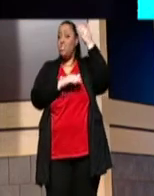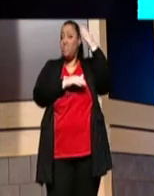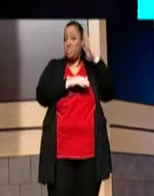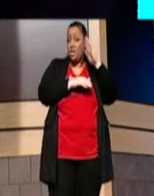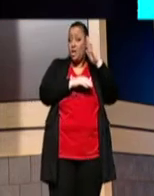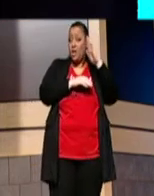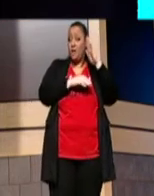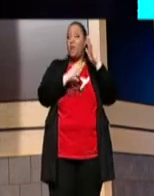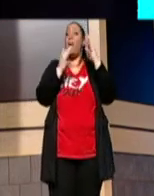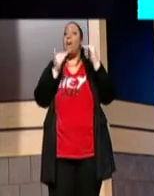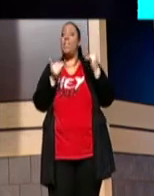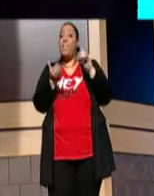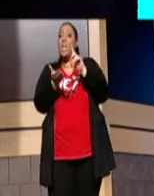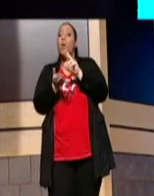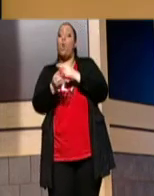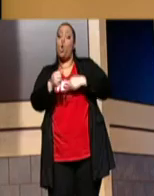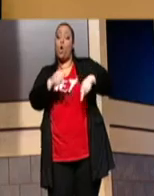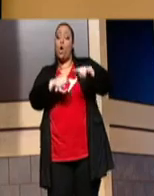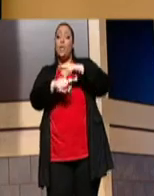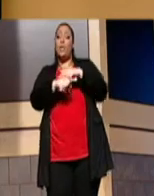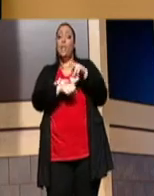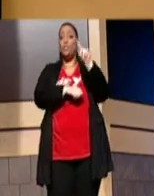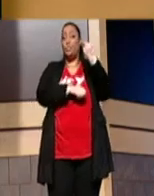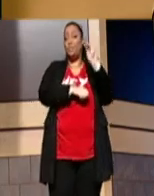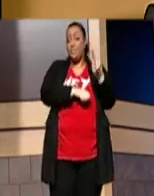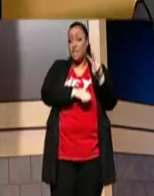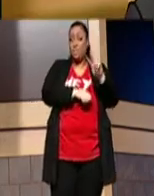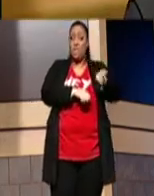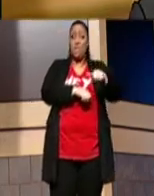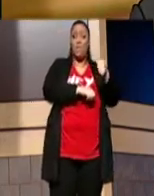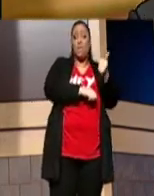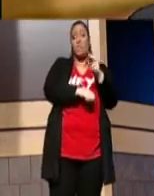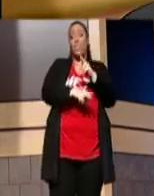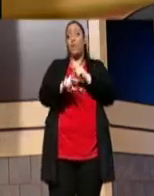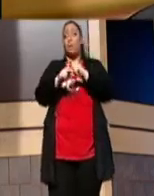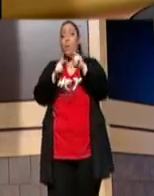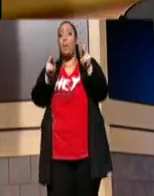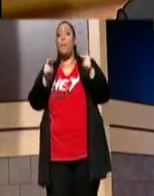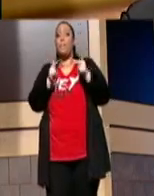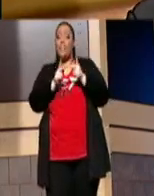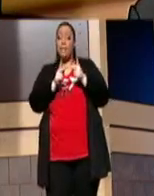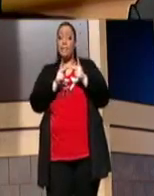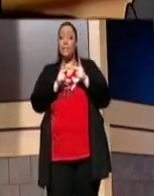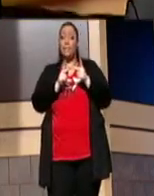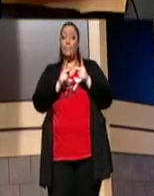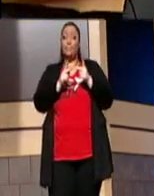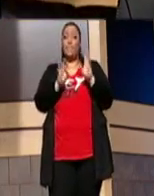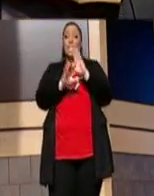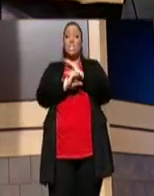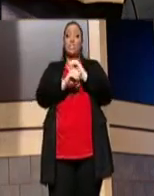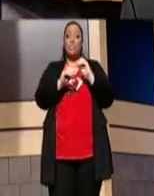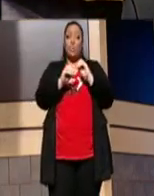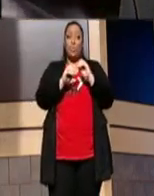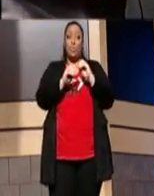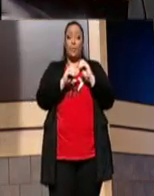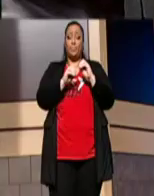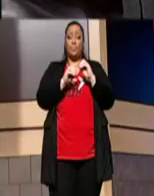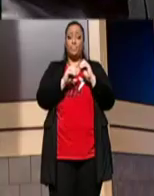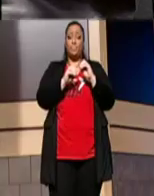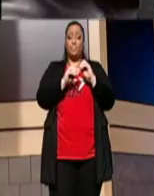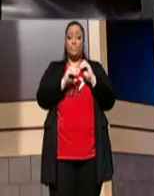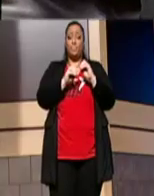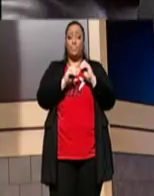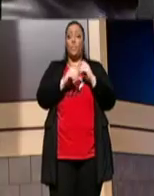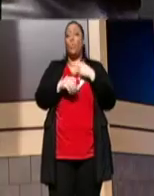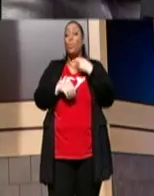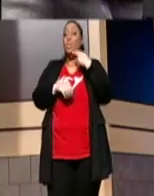on national television, other places. Yeah. They understand. Somebody said this years ago. There's no atheists in foxholes. Mm. When